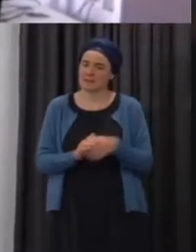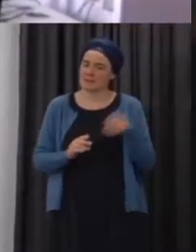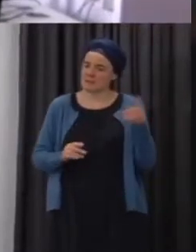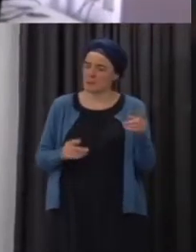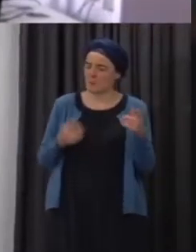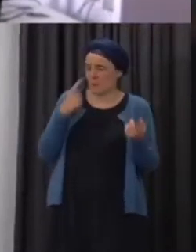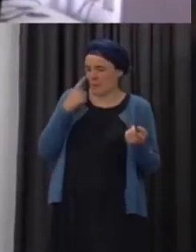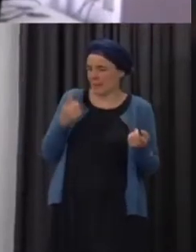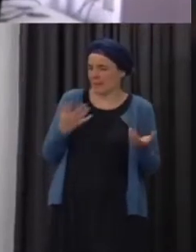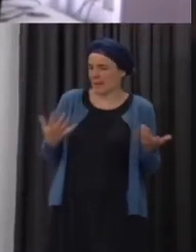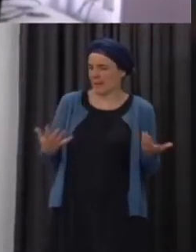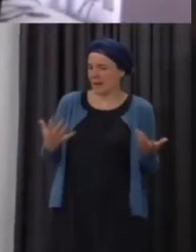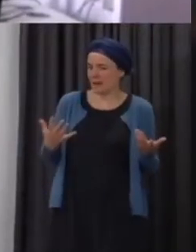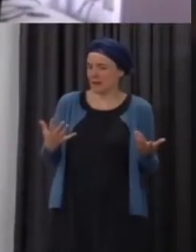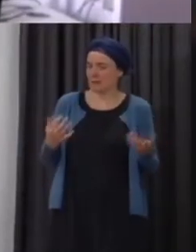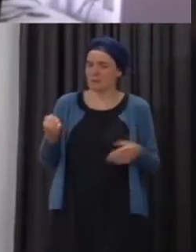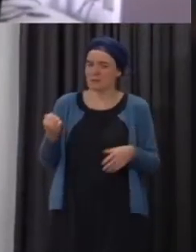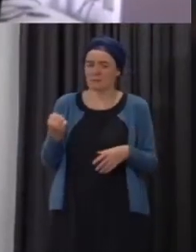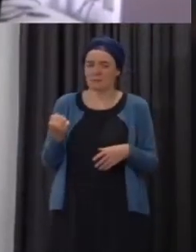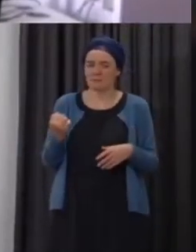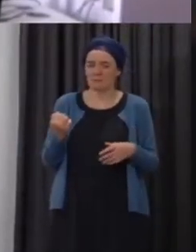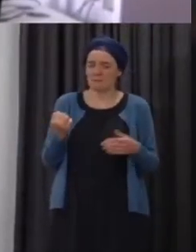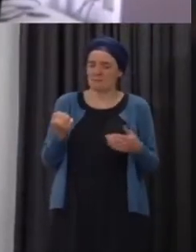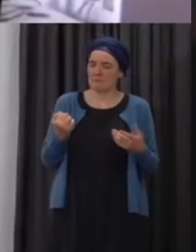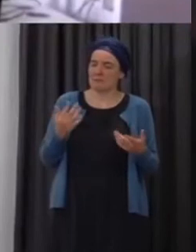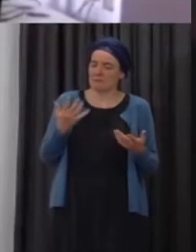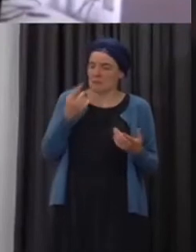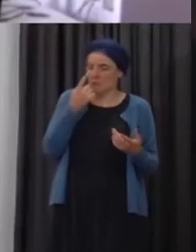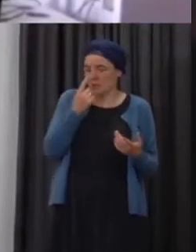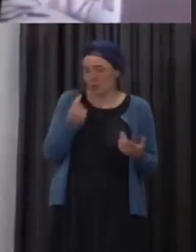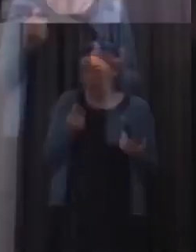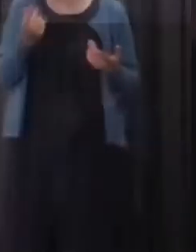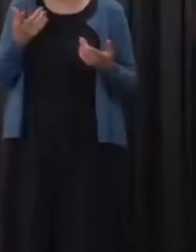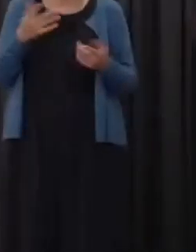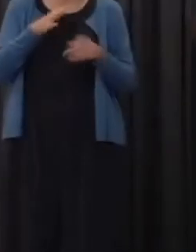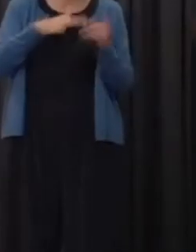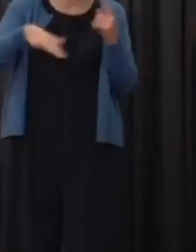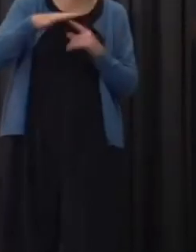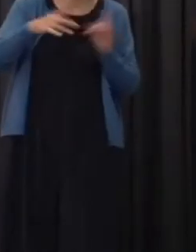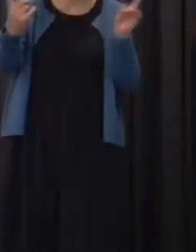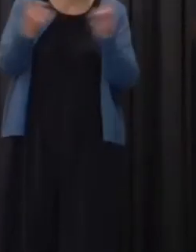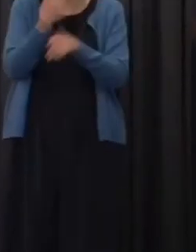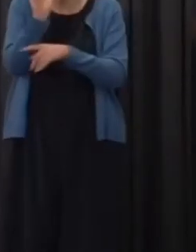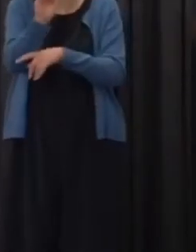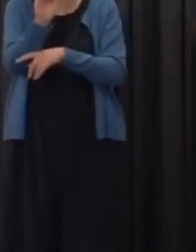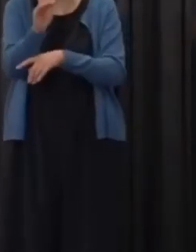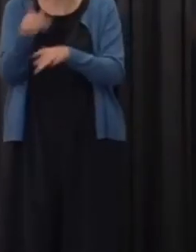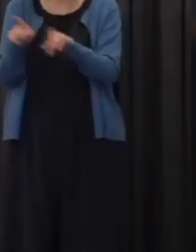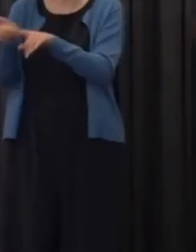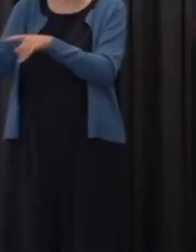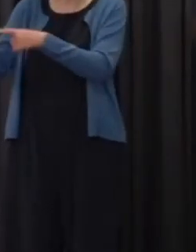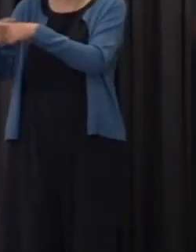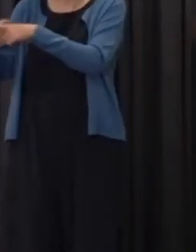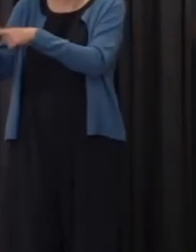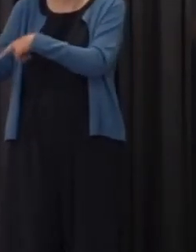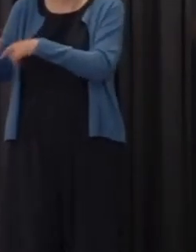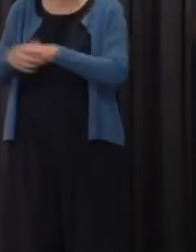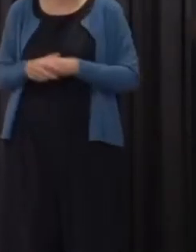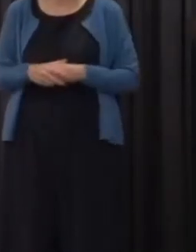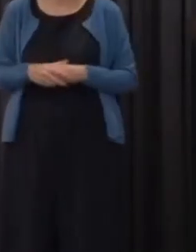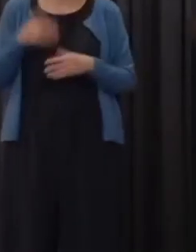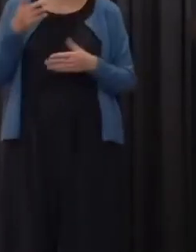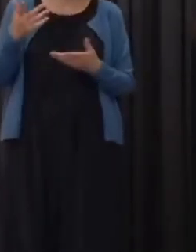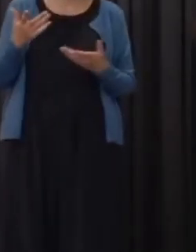outside like they can do in England and in Northern Ireland? Well, this is the developing evidence that we're receiving,